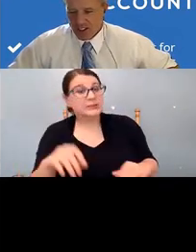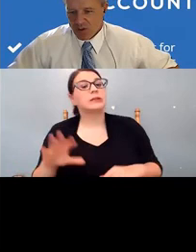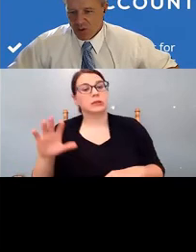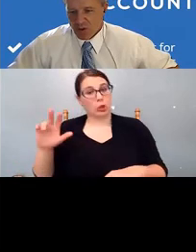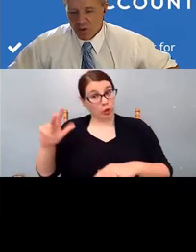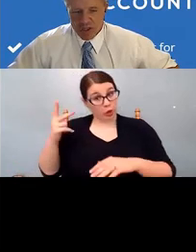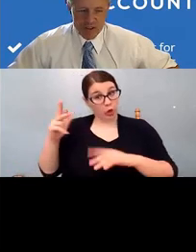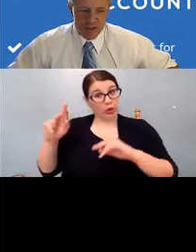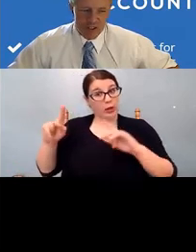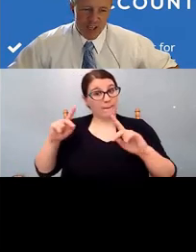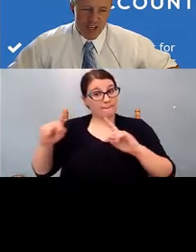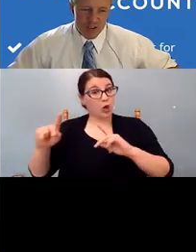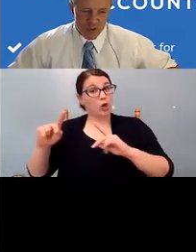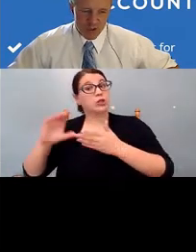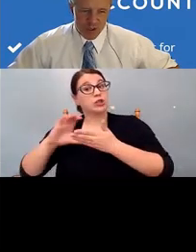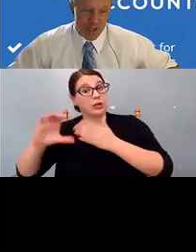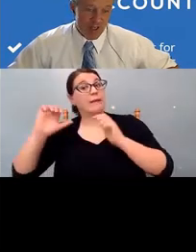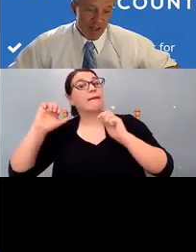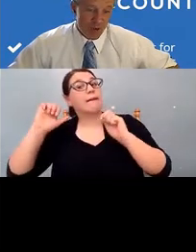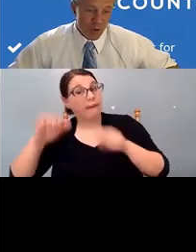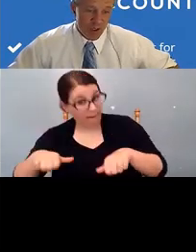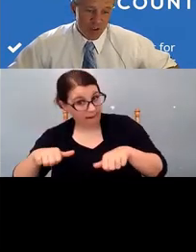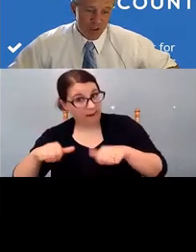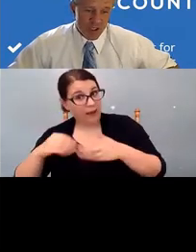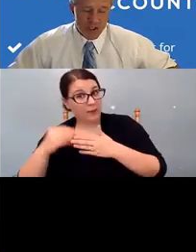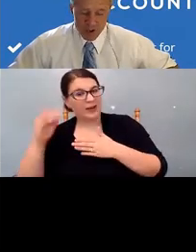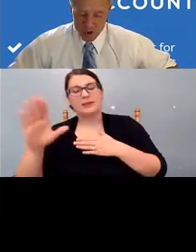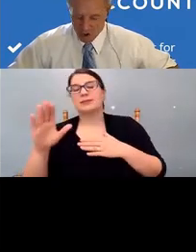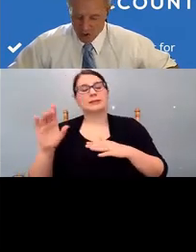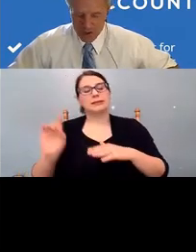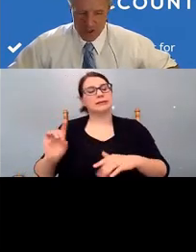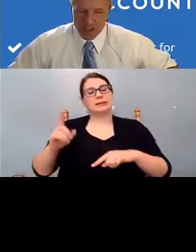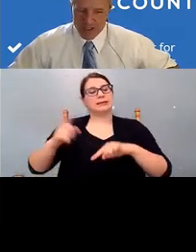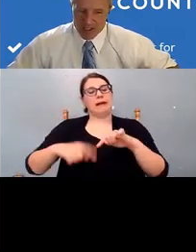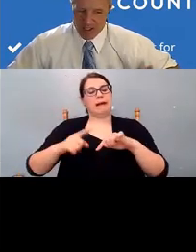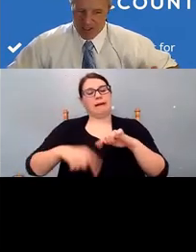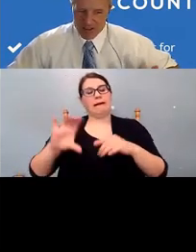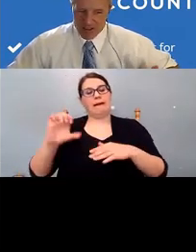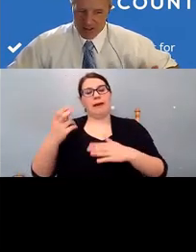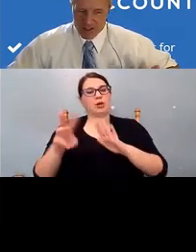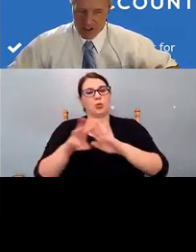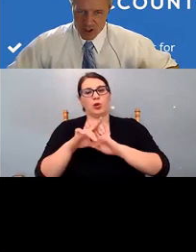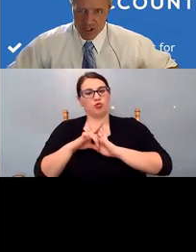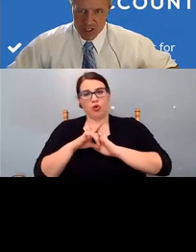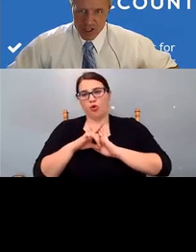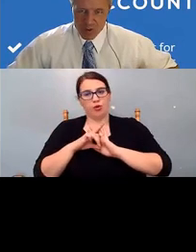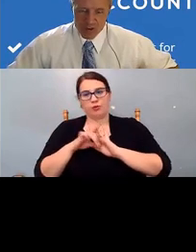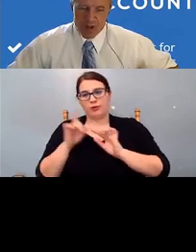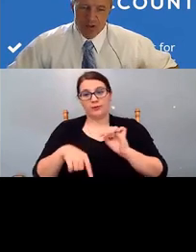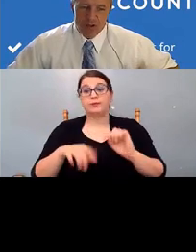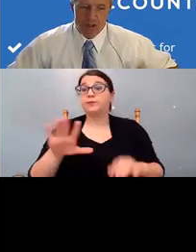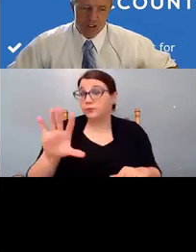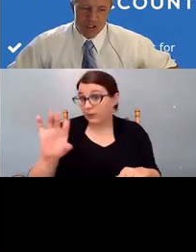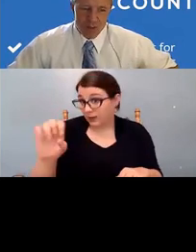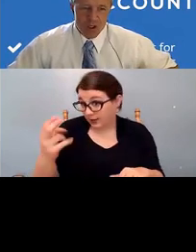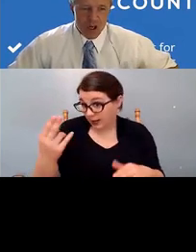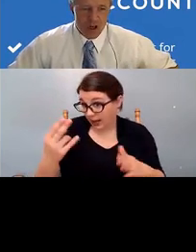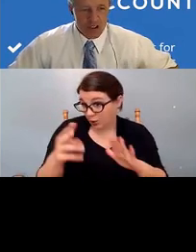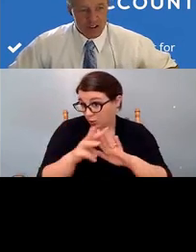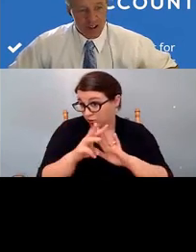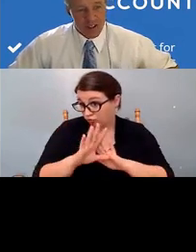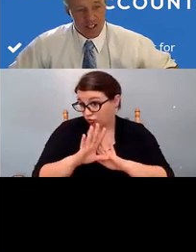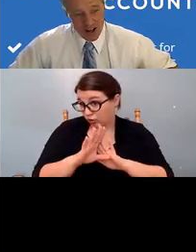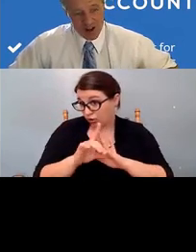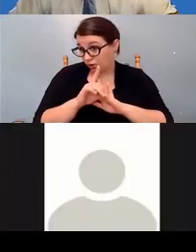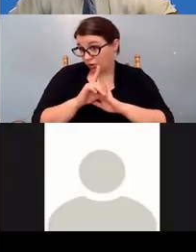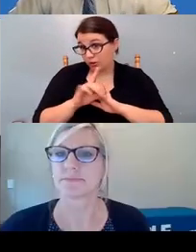an eligible way. It's cash withdrawal. And I will also tell you too, in concerning cash withdrawal, the stable card